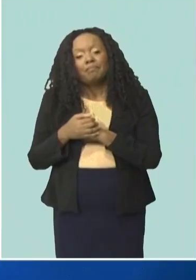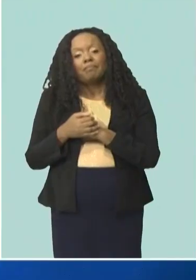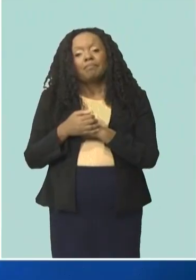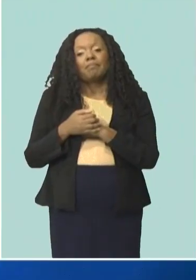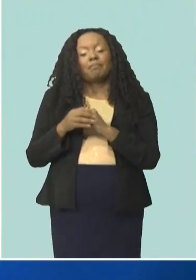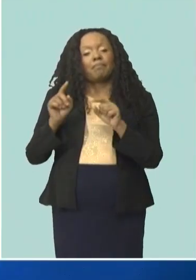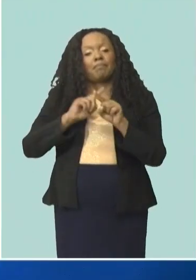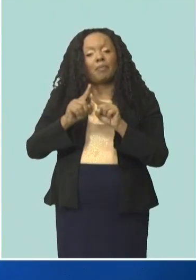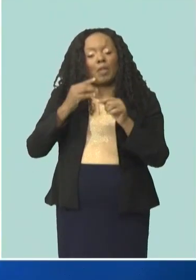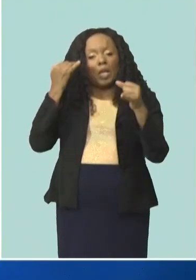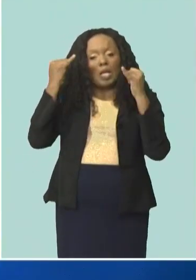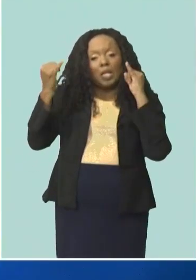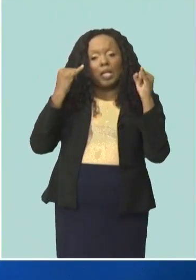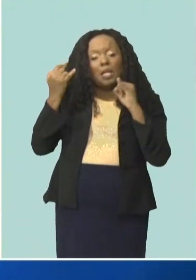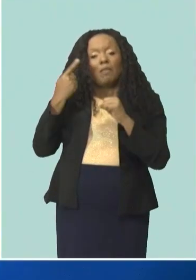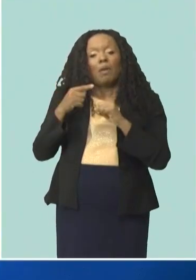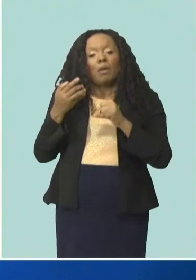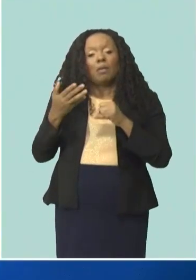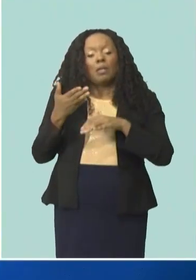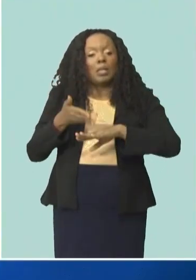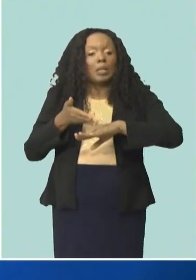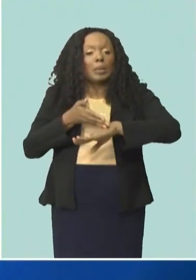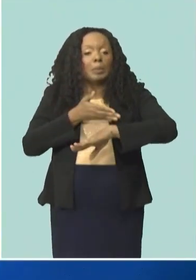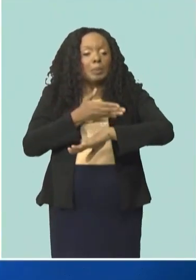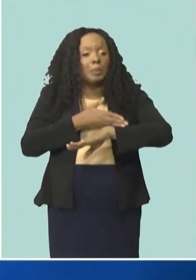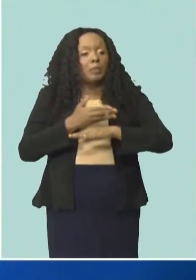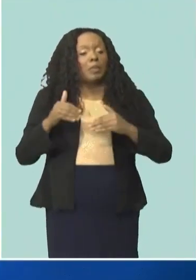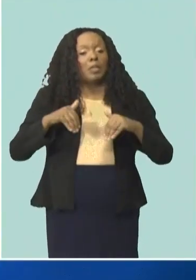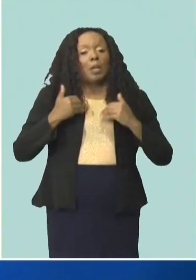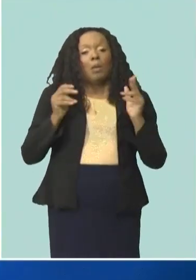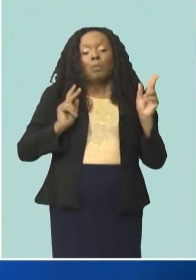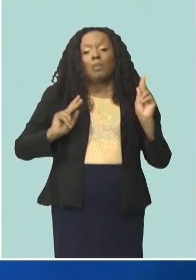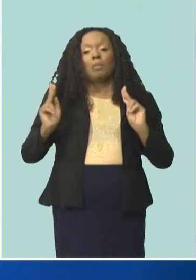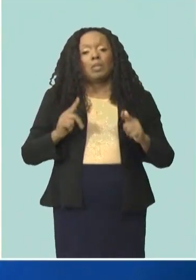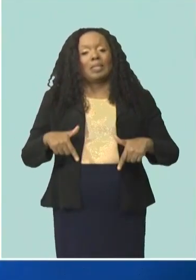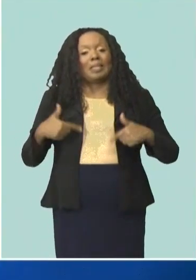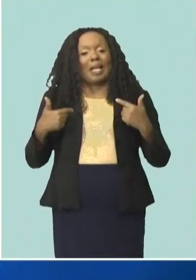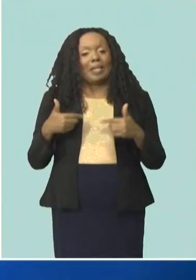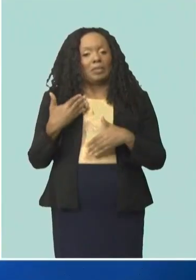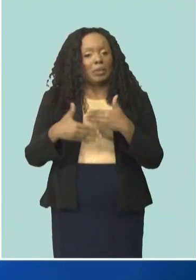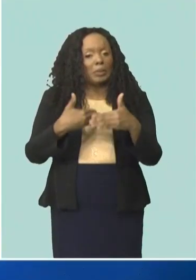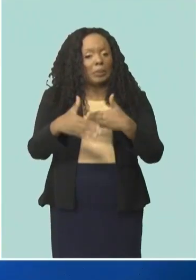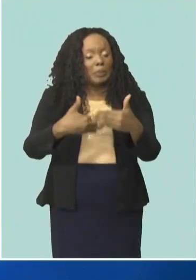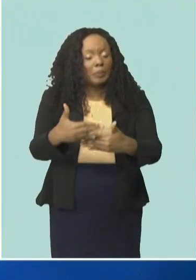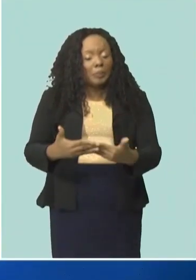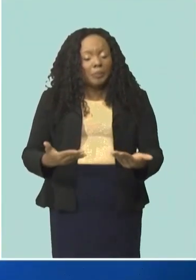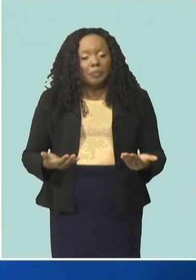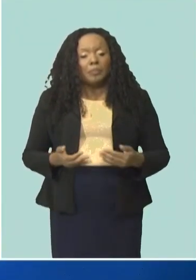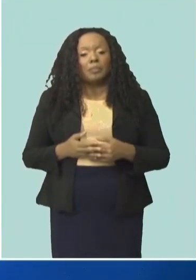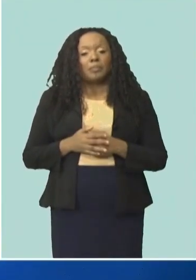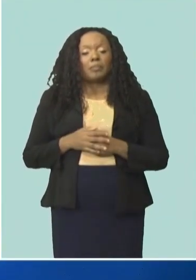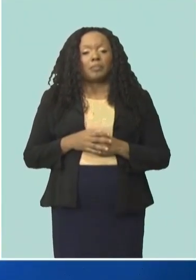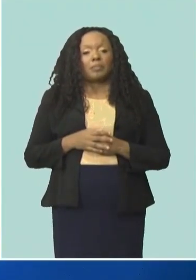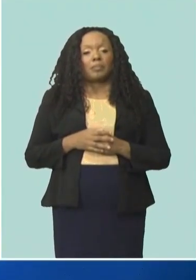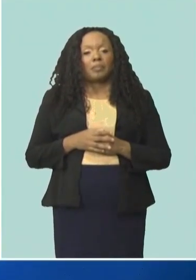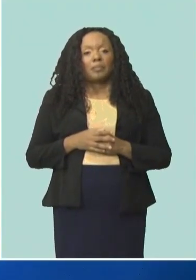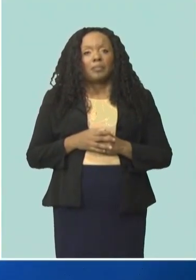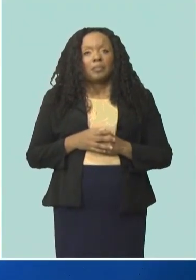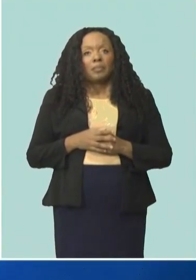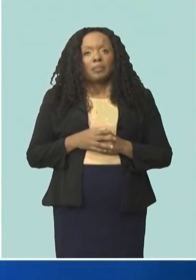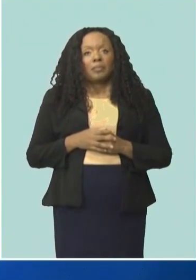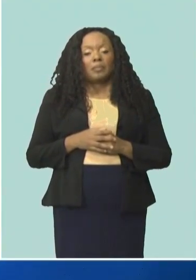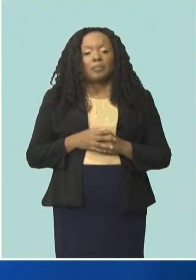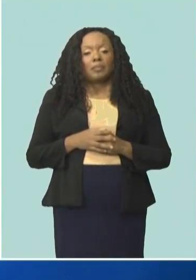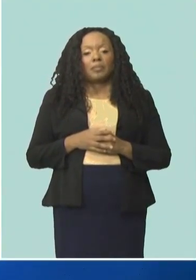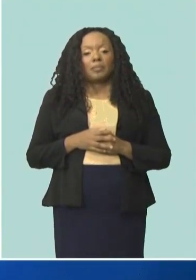necessary to improve the lot of our young people on island. They themselves being youth, the young